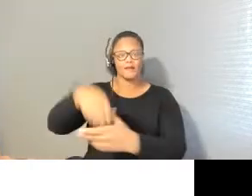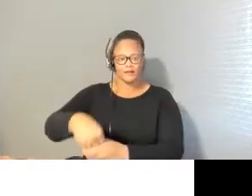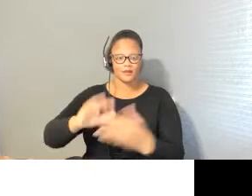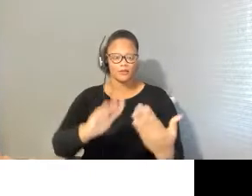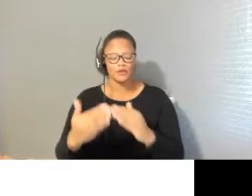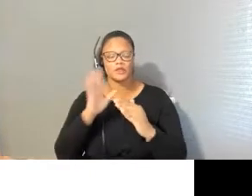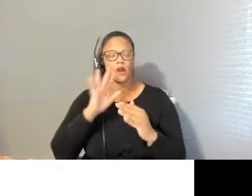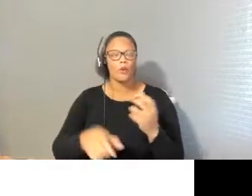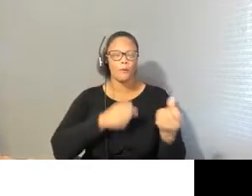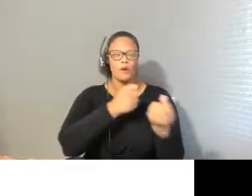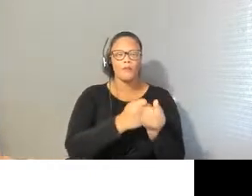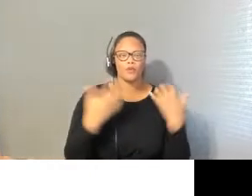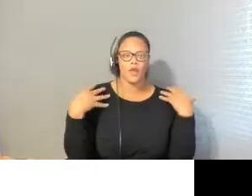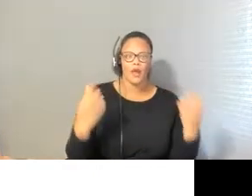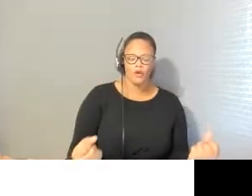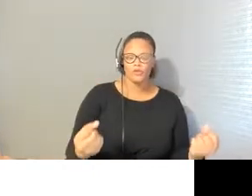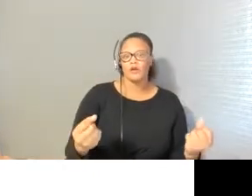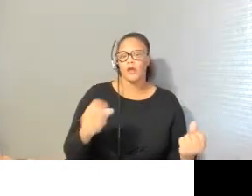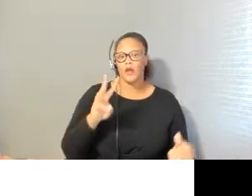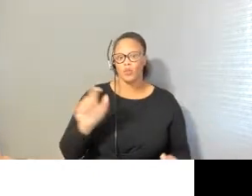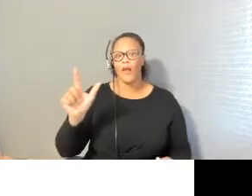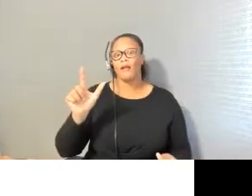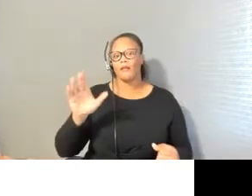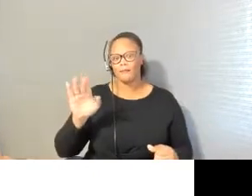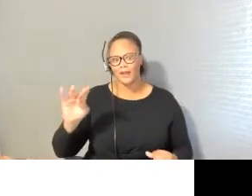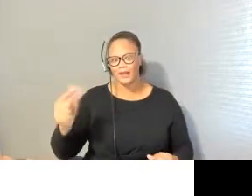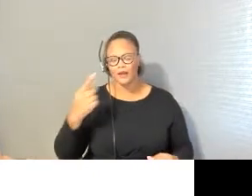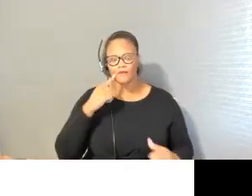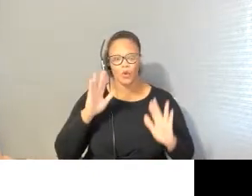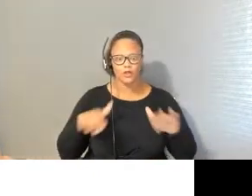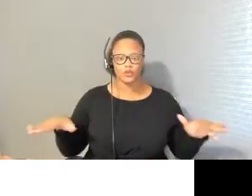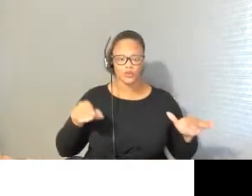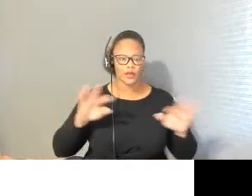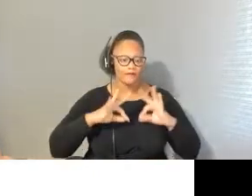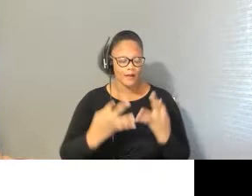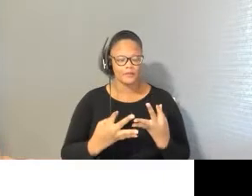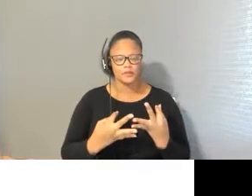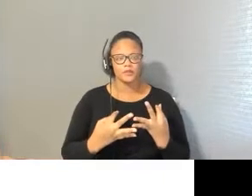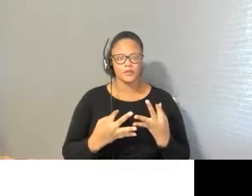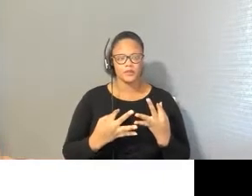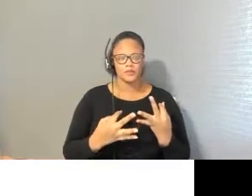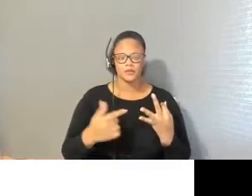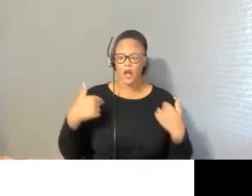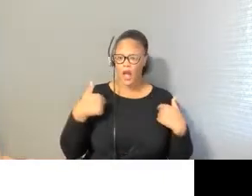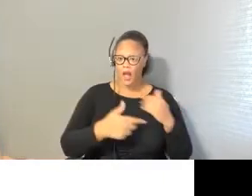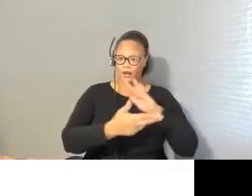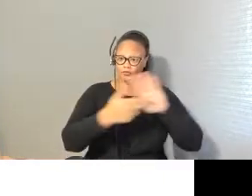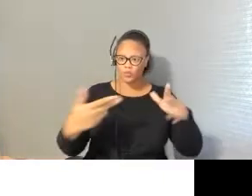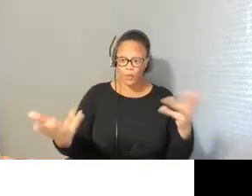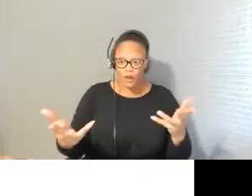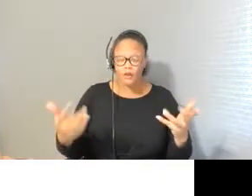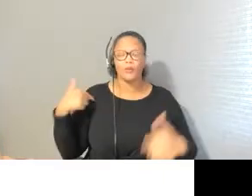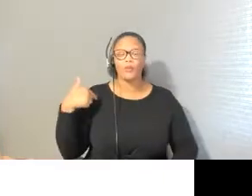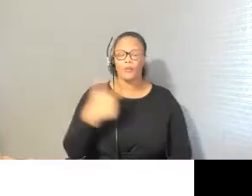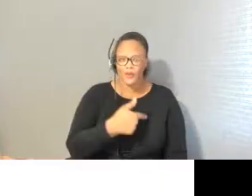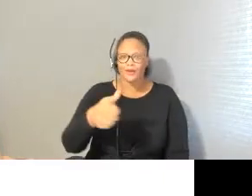of our children and our families, okay? What I call this is, we are family. We are